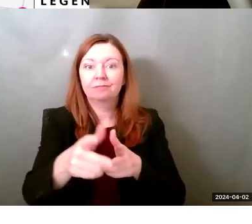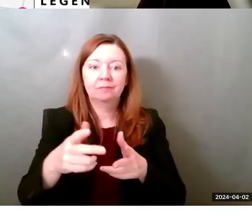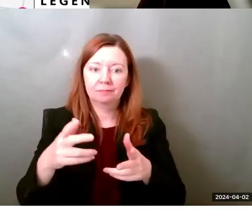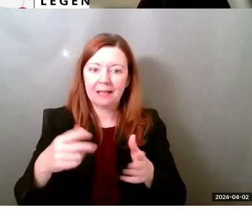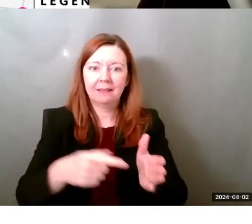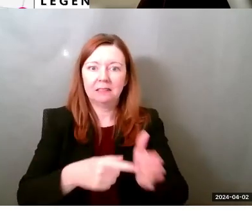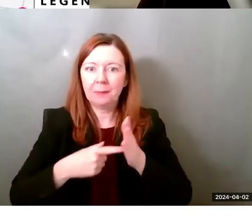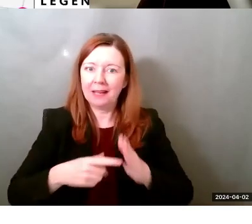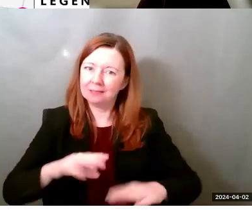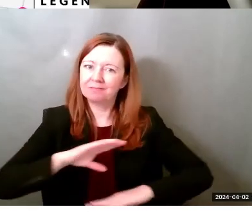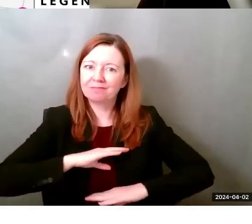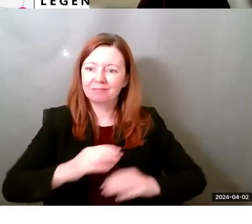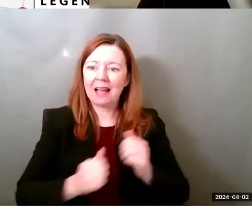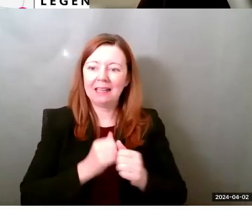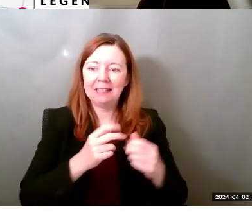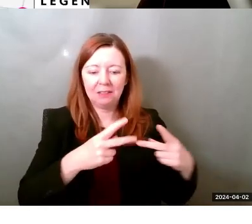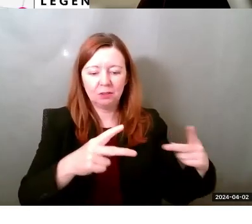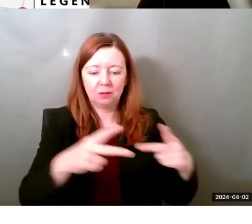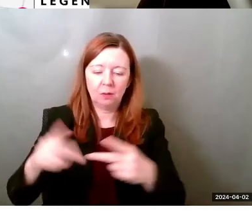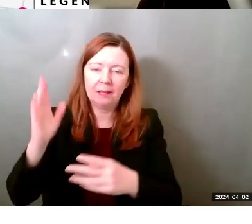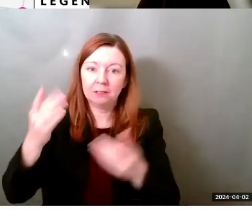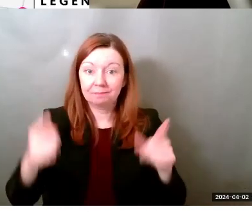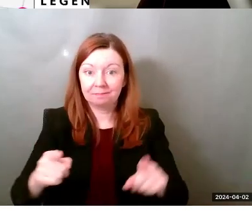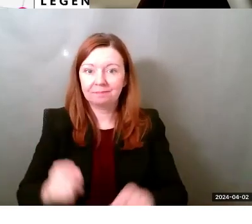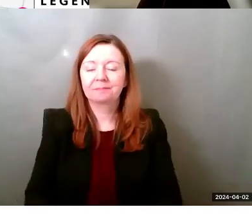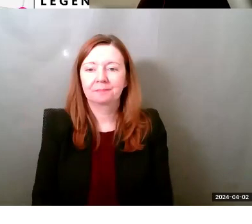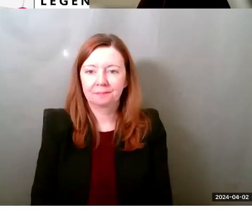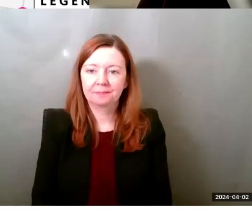met at each of these locations.